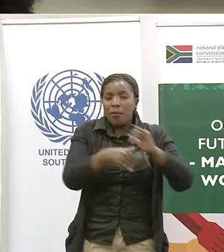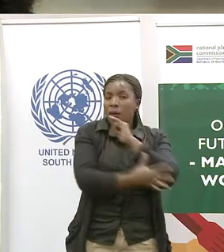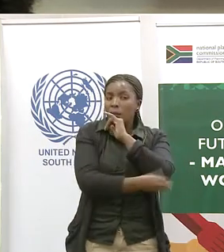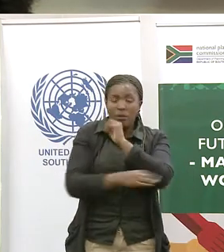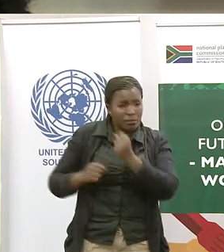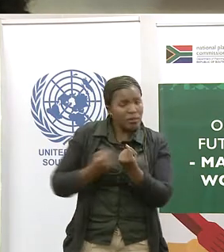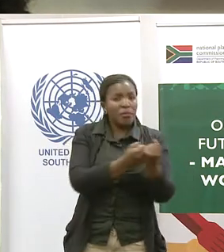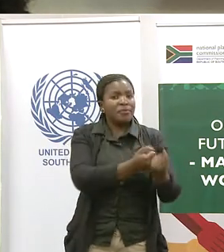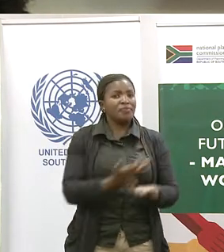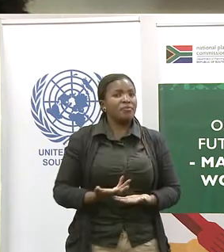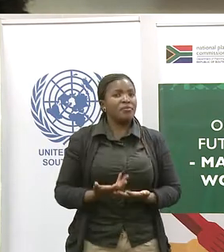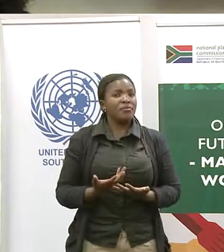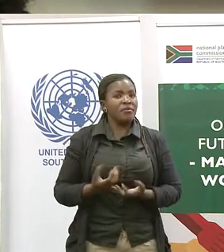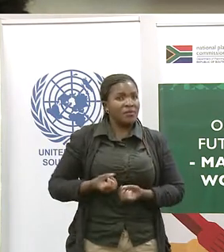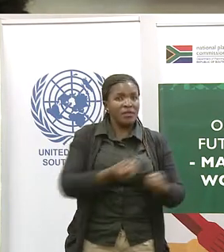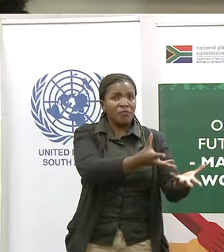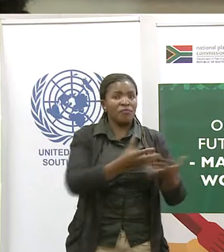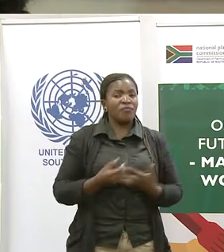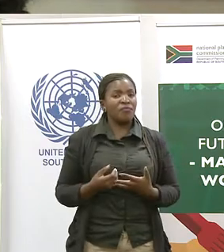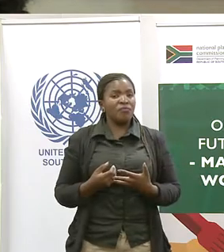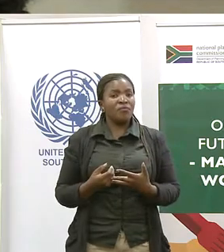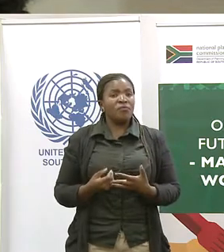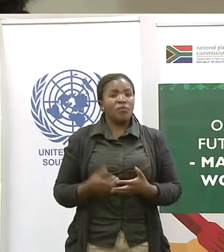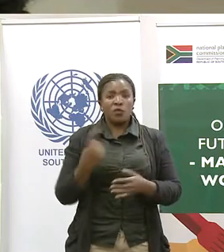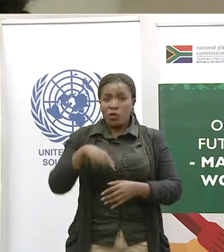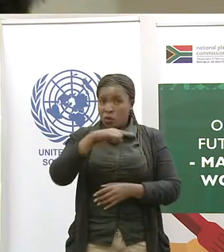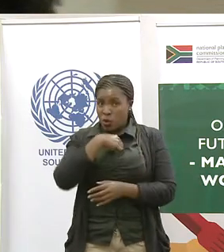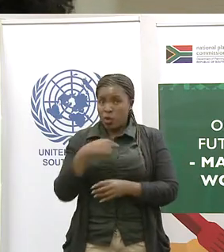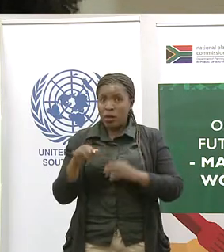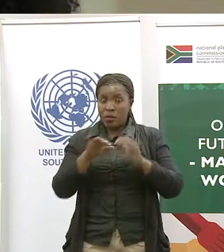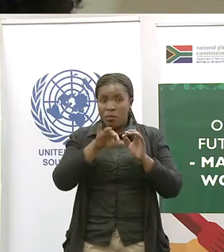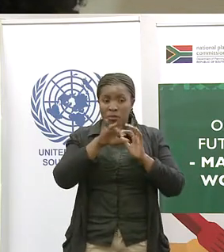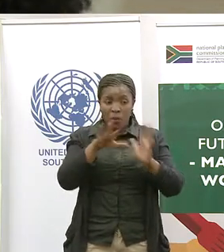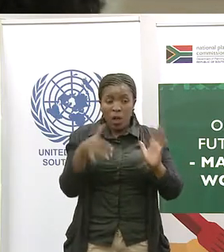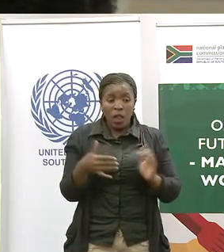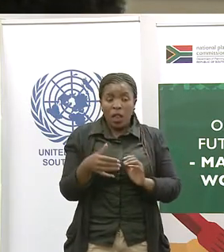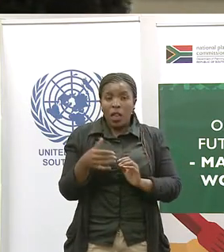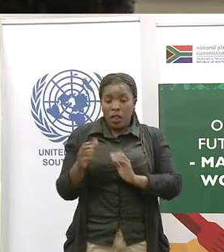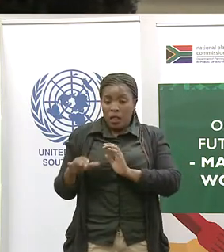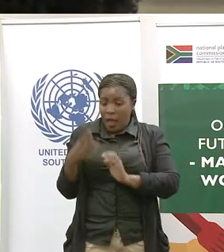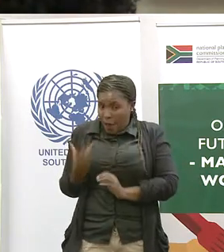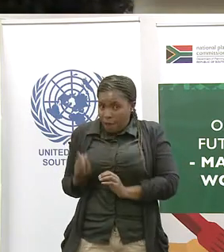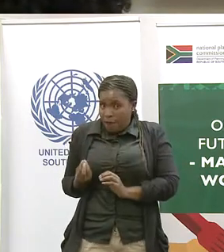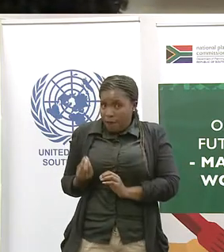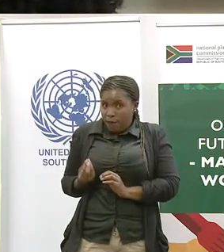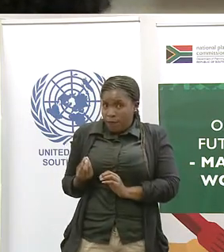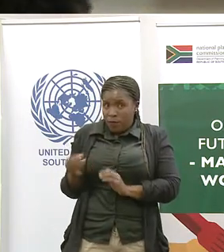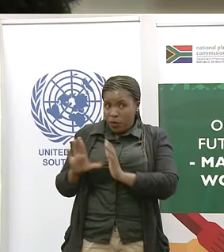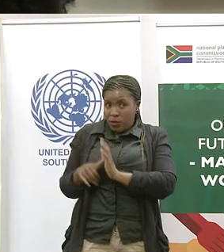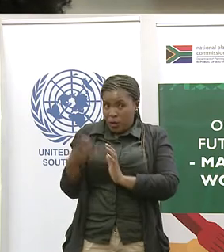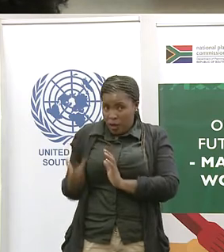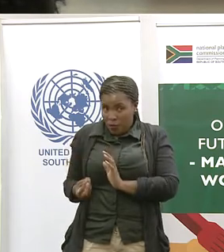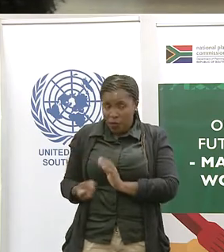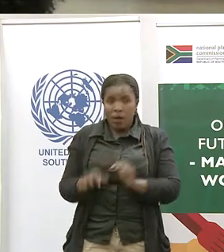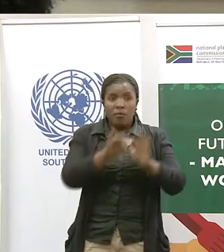we, people with disability, also have a responsibility to poor people, because we are empowered people with disability,